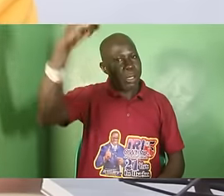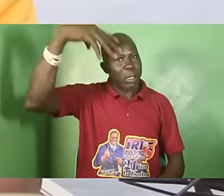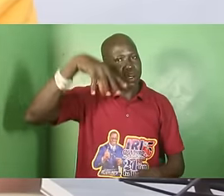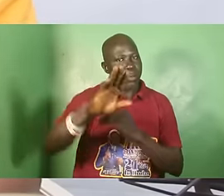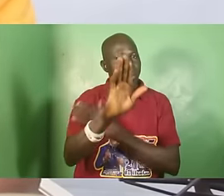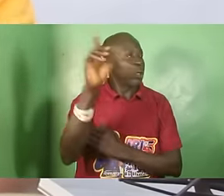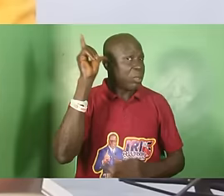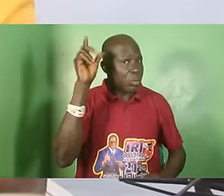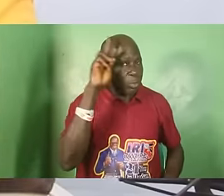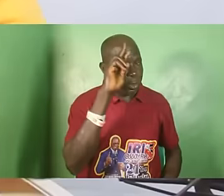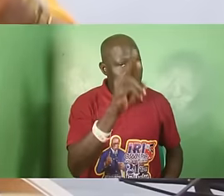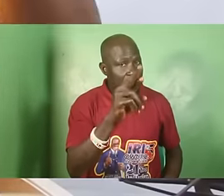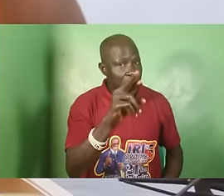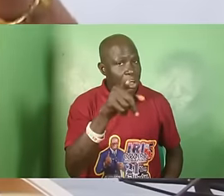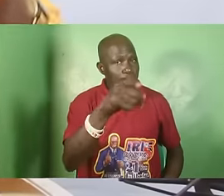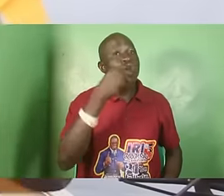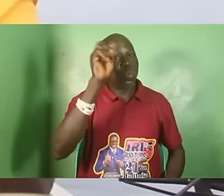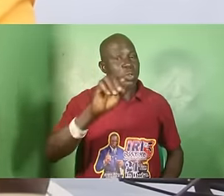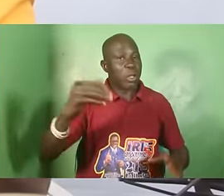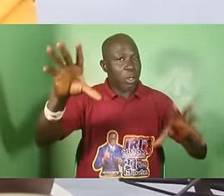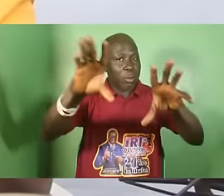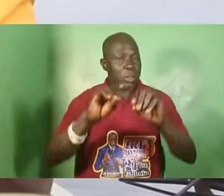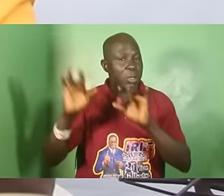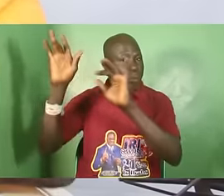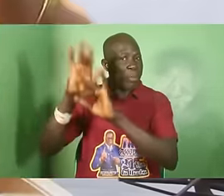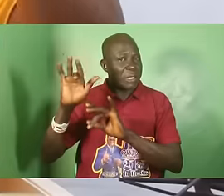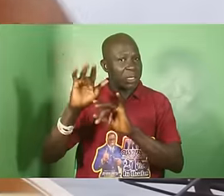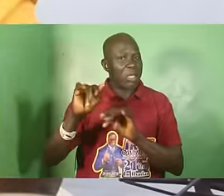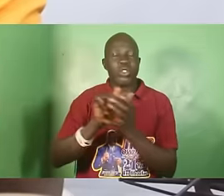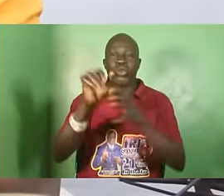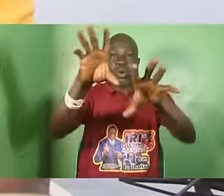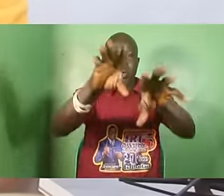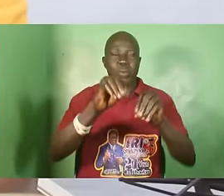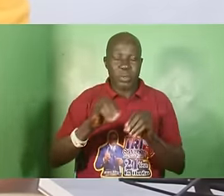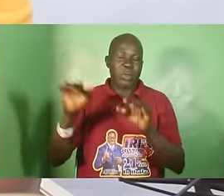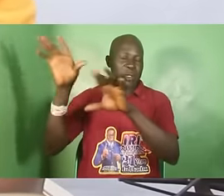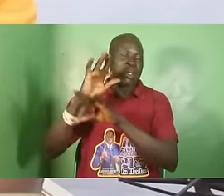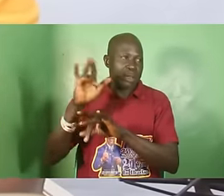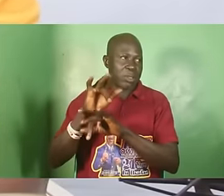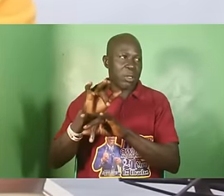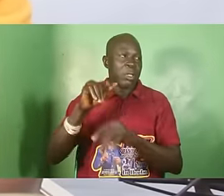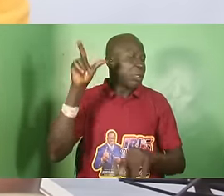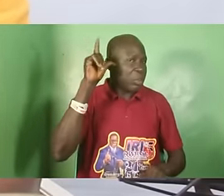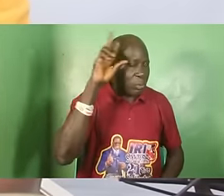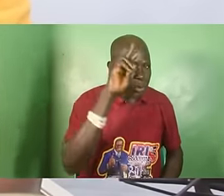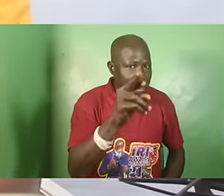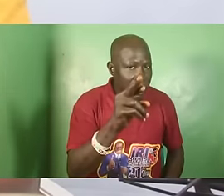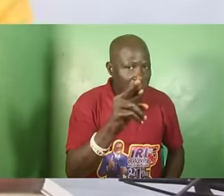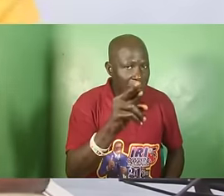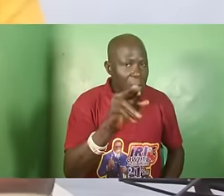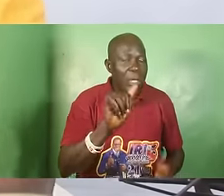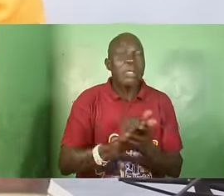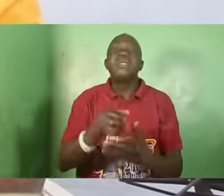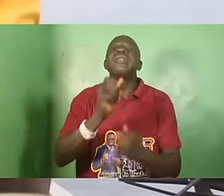of God, Egbomisa, Lizisa, Ogbodori anuba. You must obtain mercy. Waderi anuba. You receive mercy. Ebo mi sir. Lizzie sir.